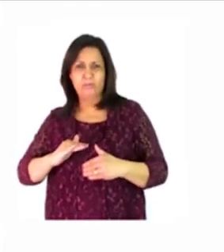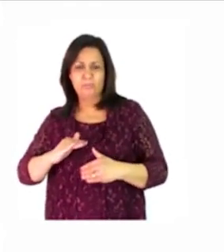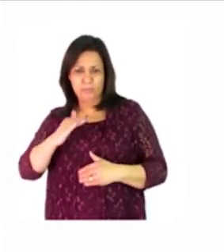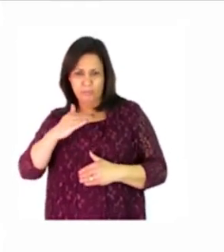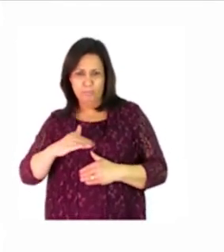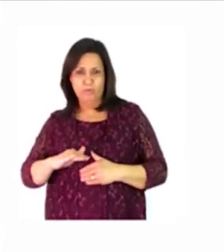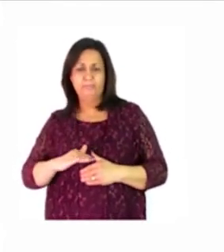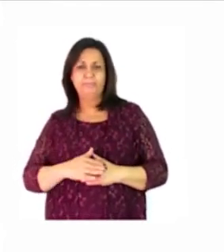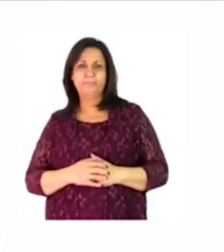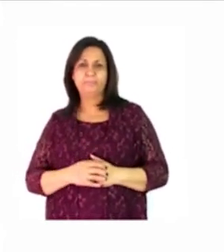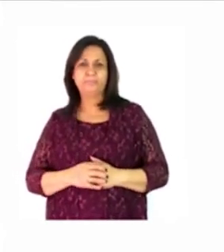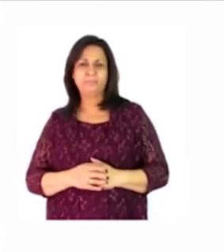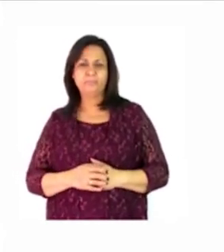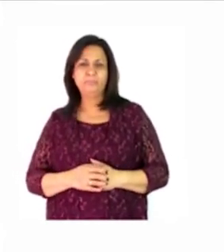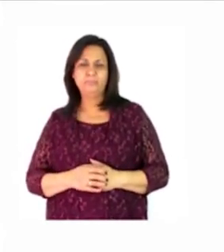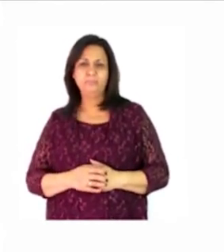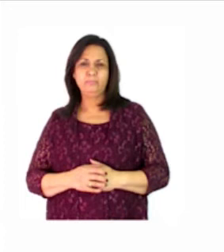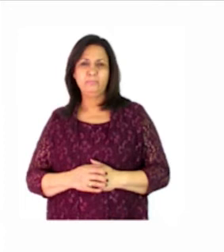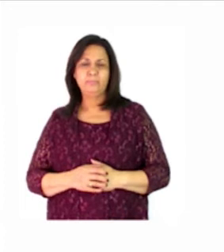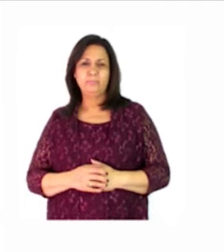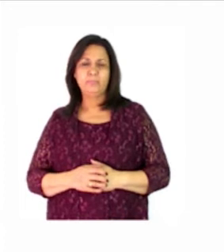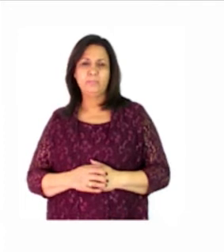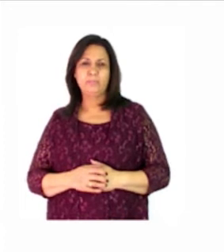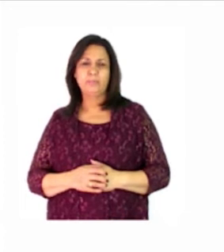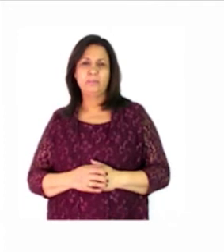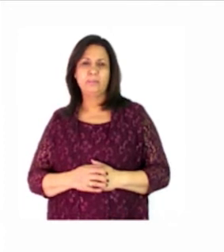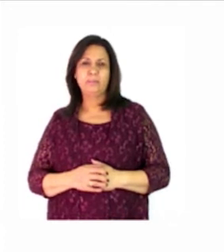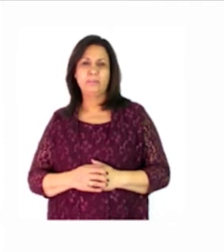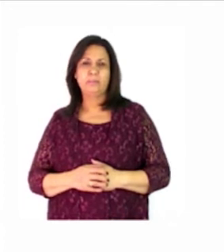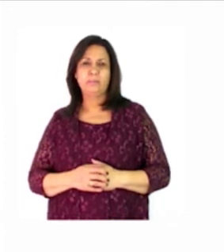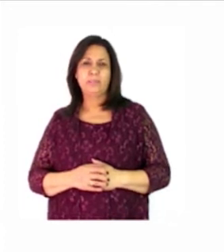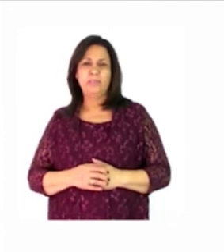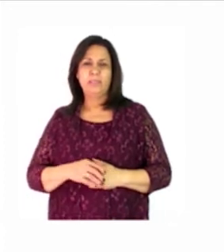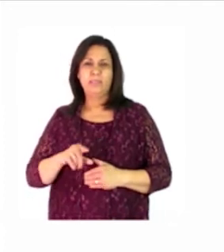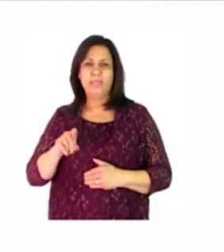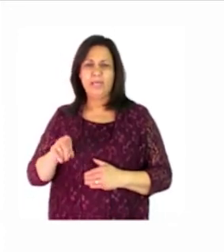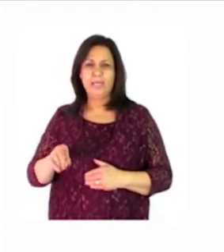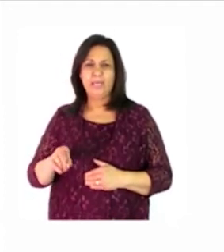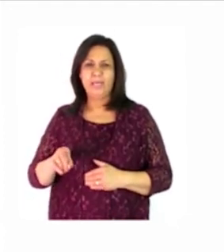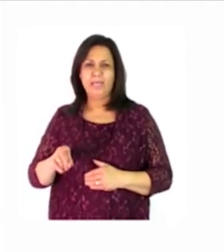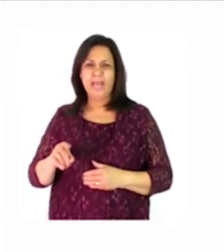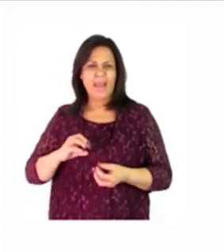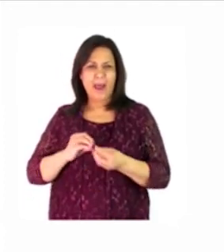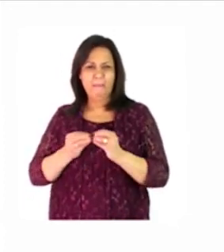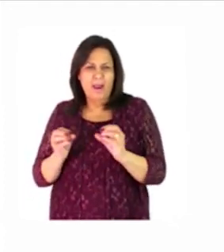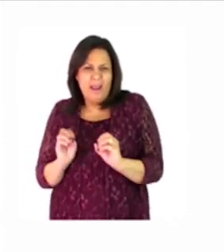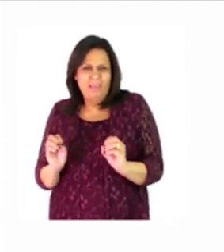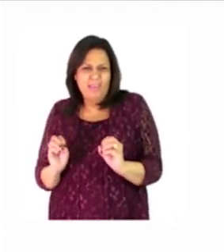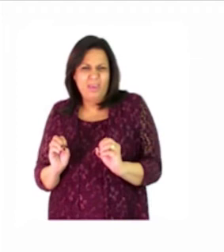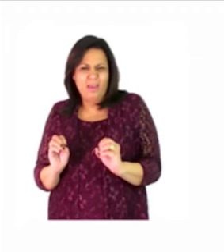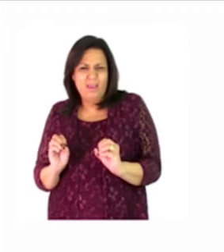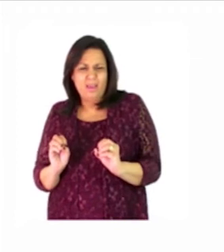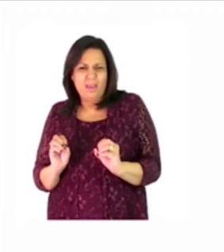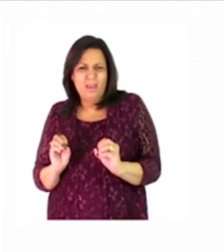bottom of the worksheet. It says, fill in the missing number. Let's